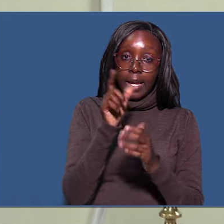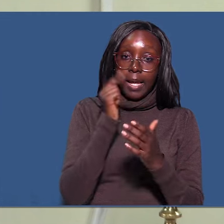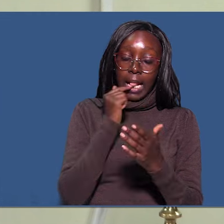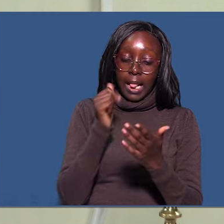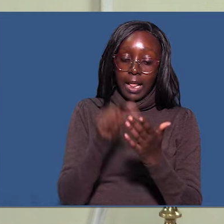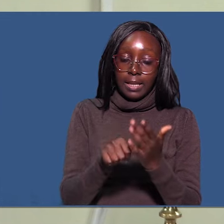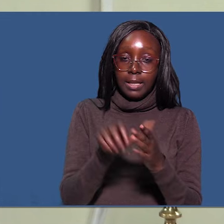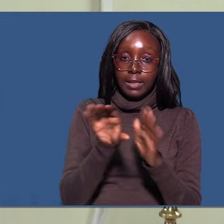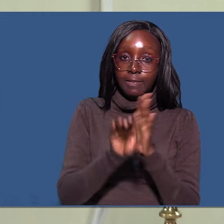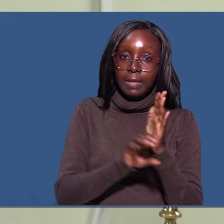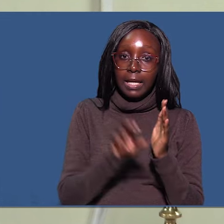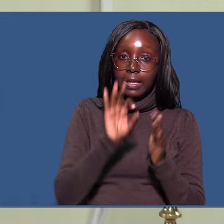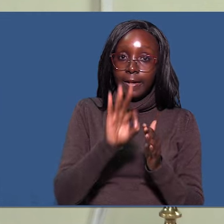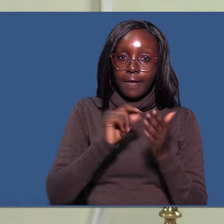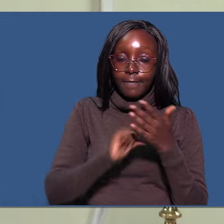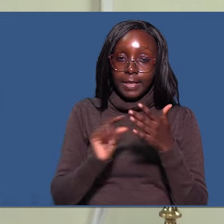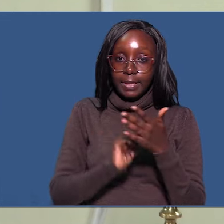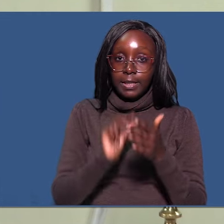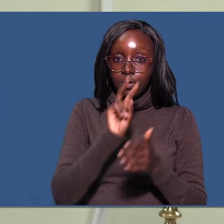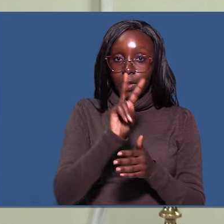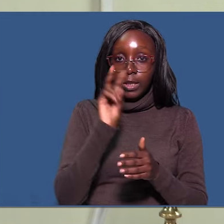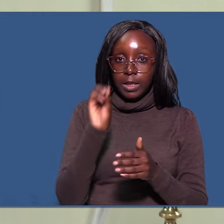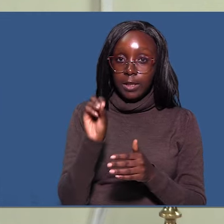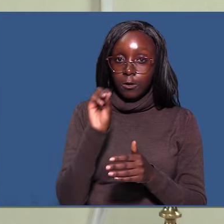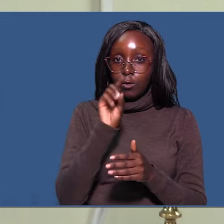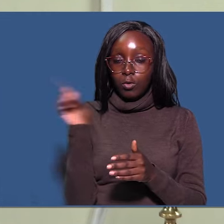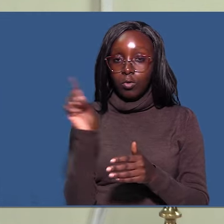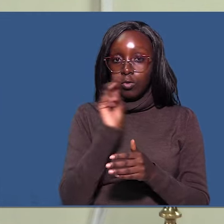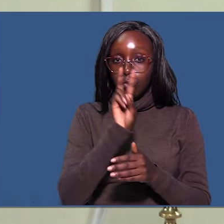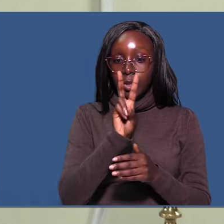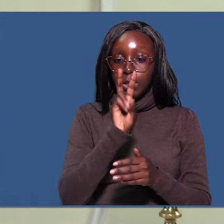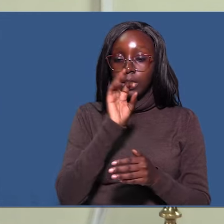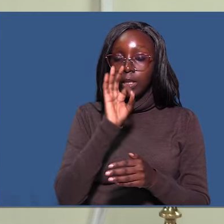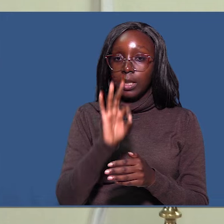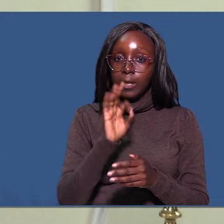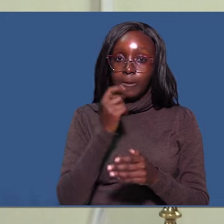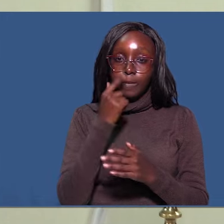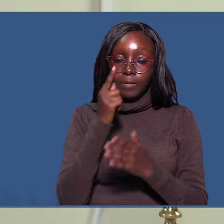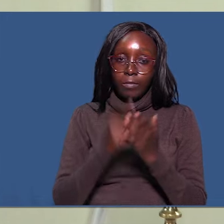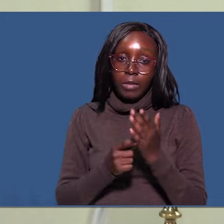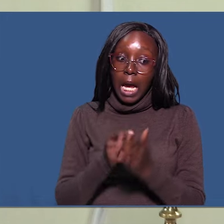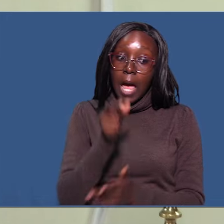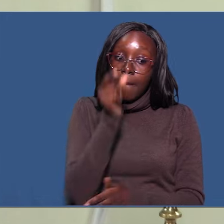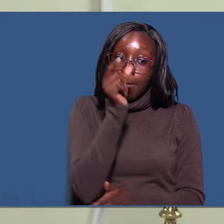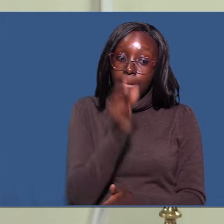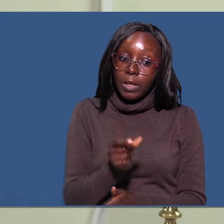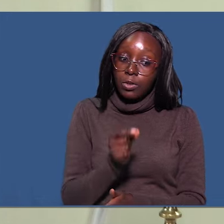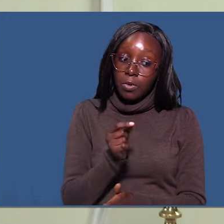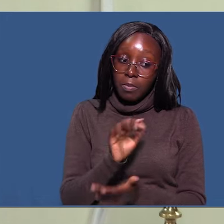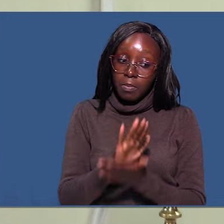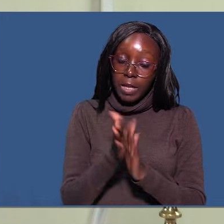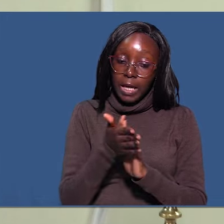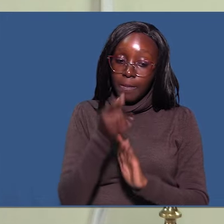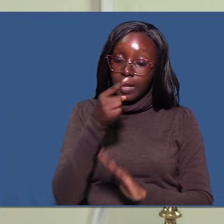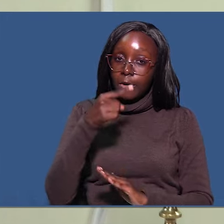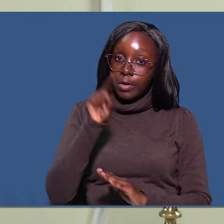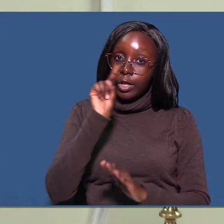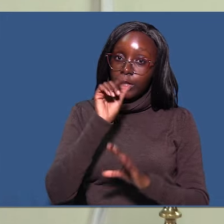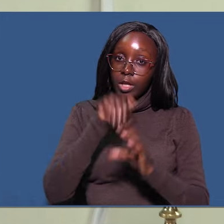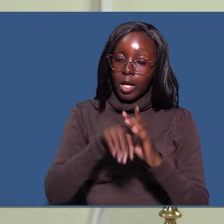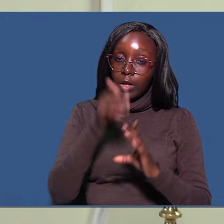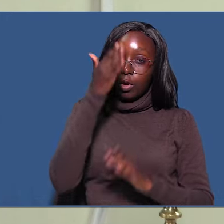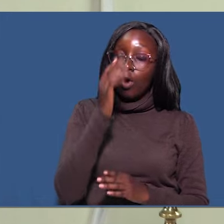3, verse 20 to 23, Paul says, no one will be declared righteous in God's sight by the